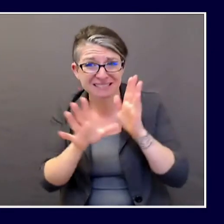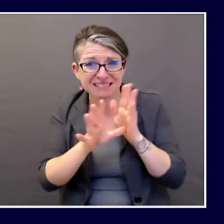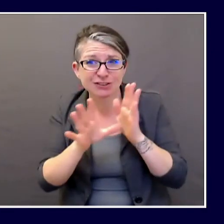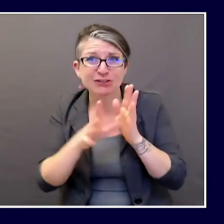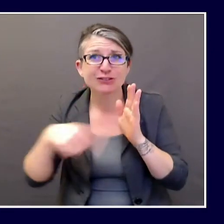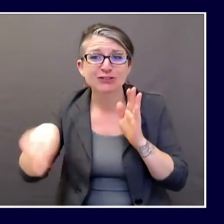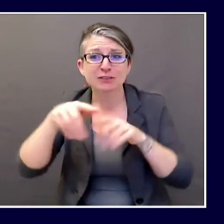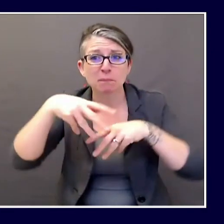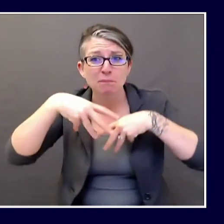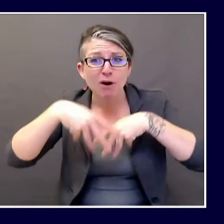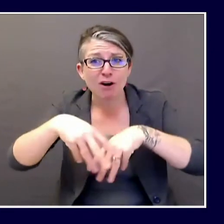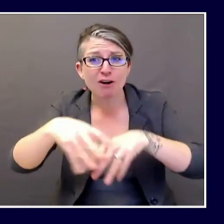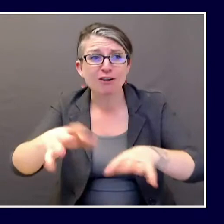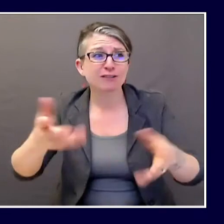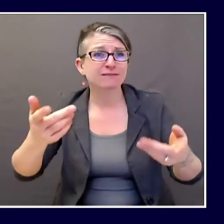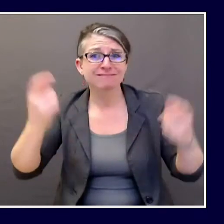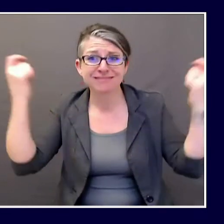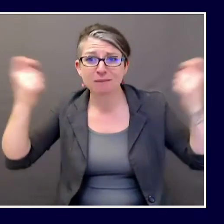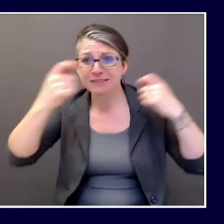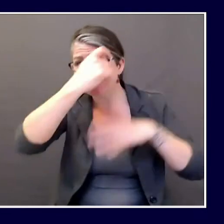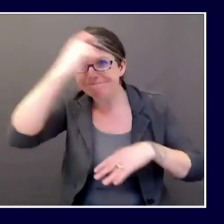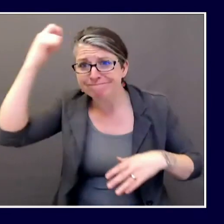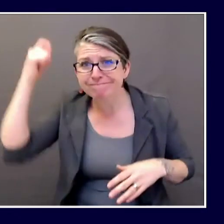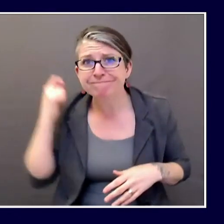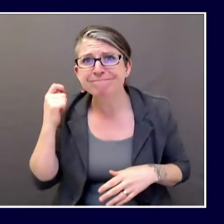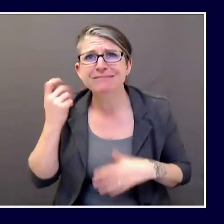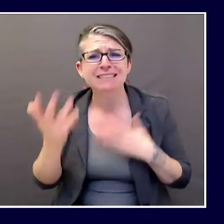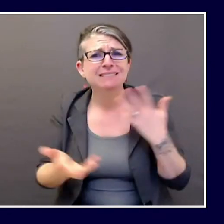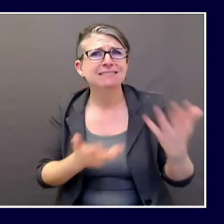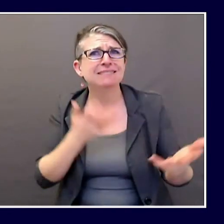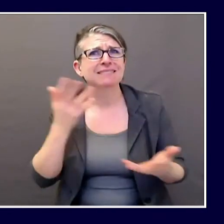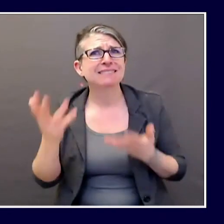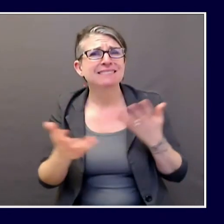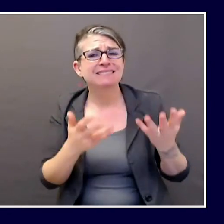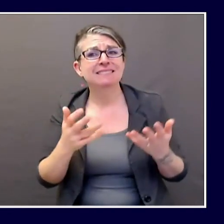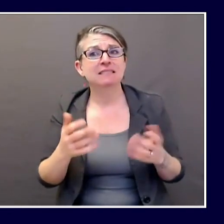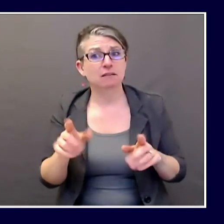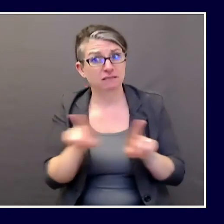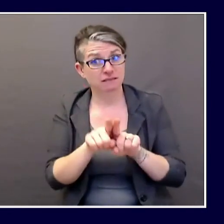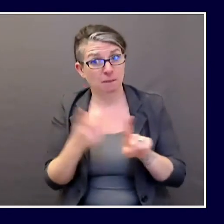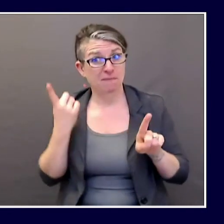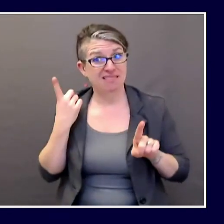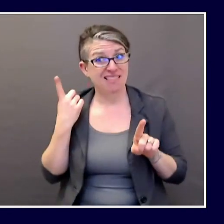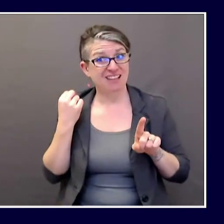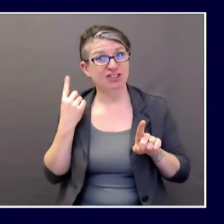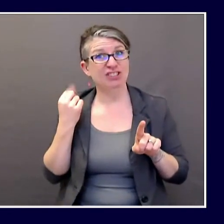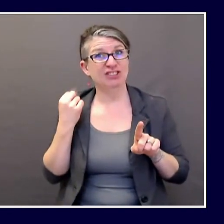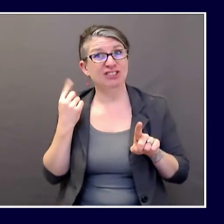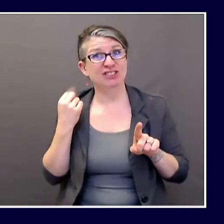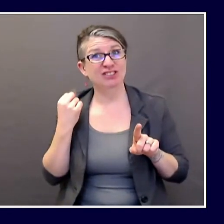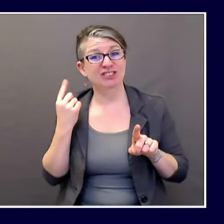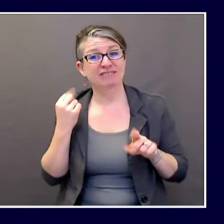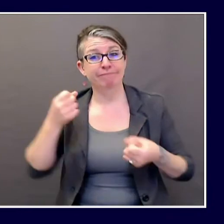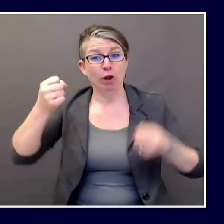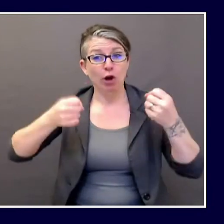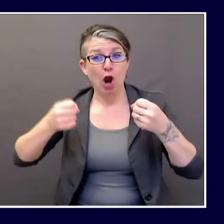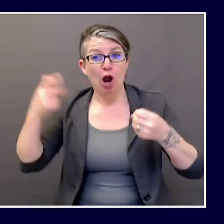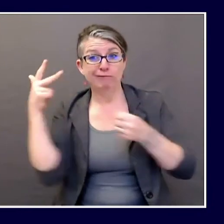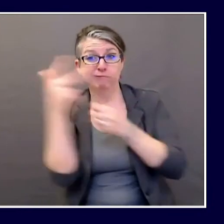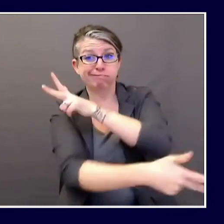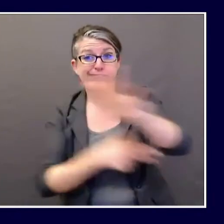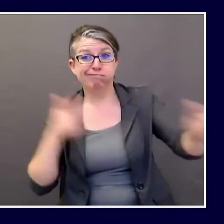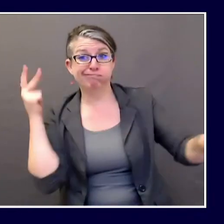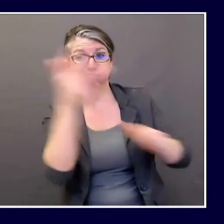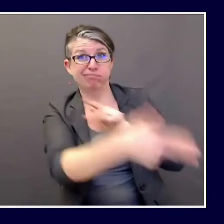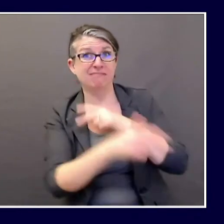2019. So with where we stand on the vaccination rollout, combined with the seasonal factors, do you think it will be safe in late May or early June